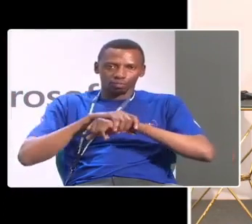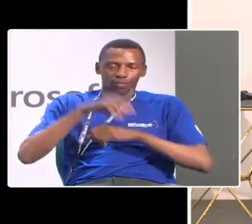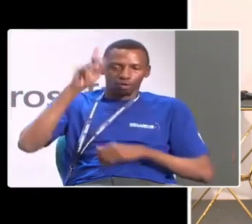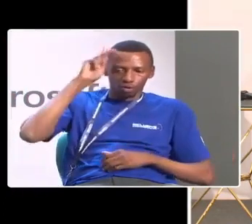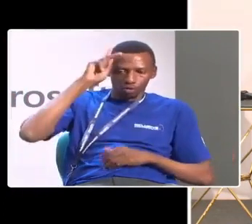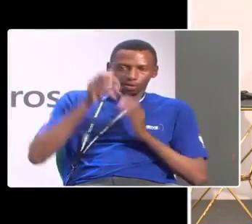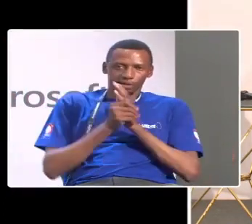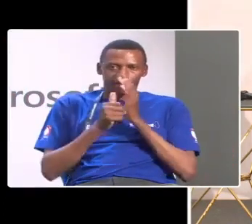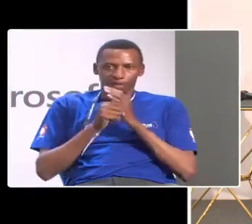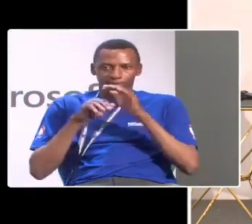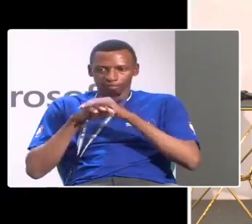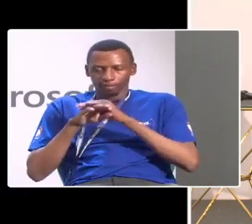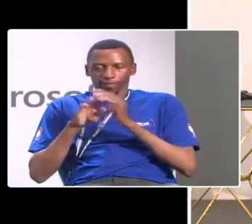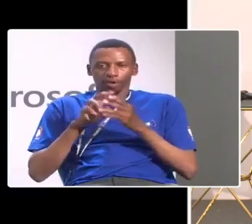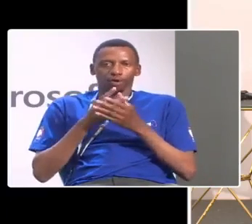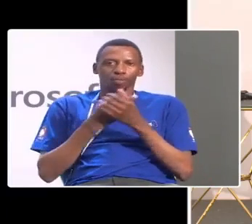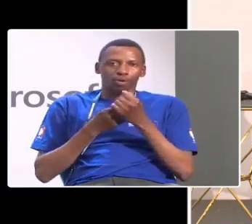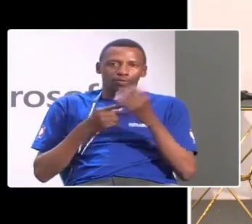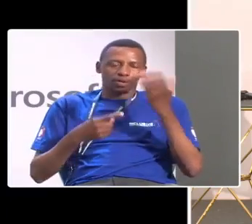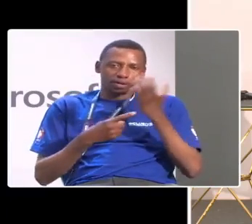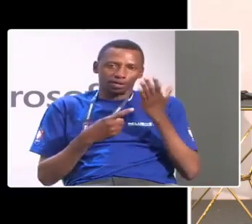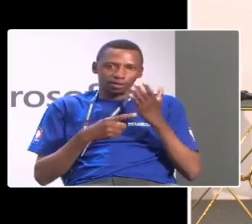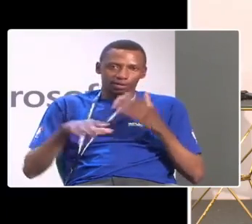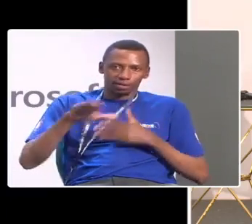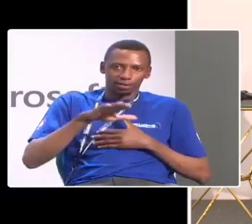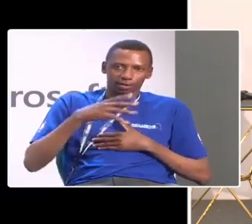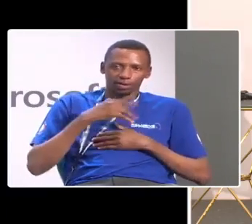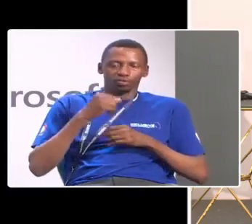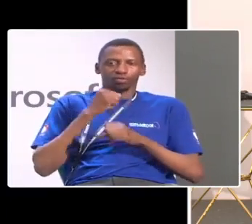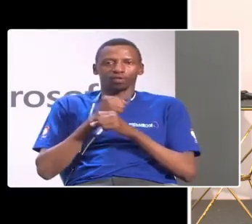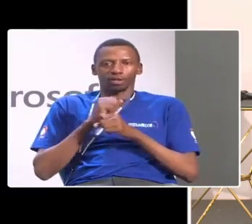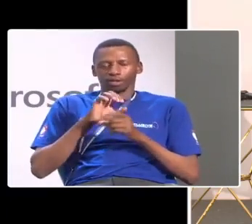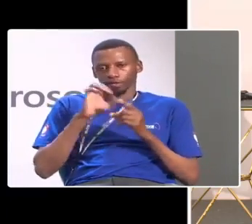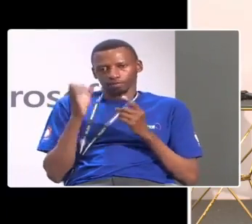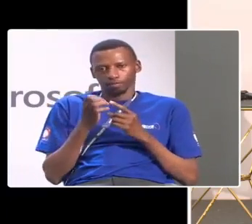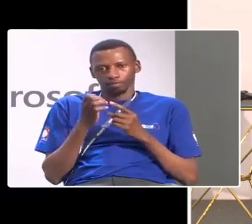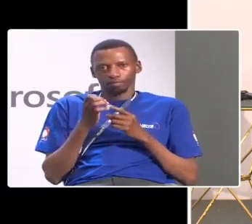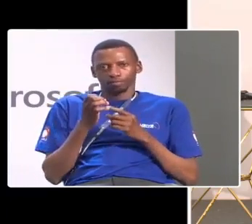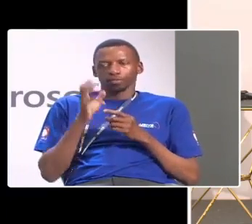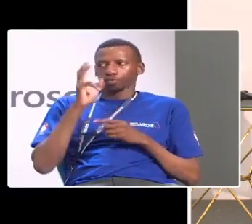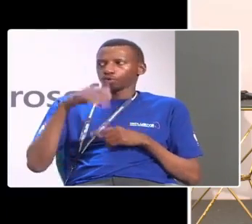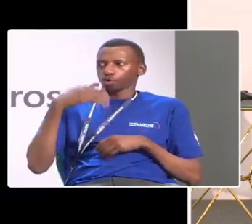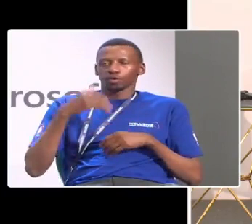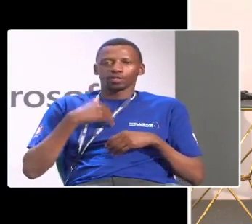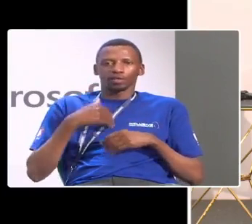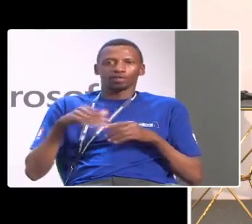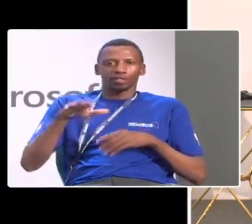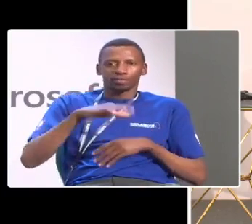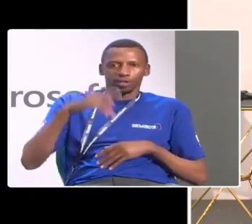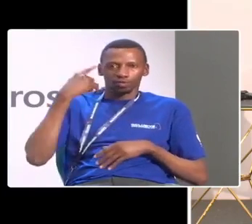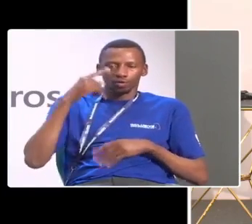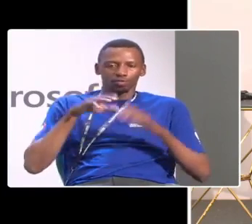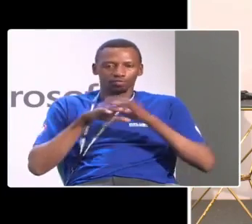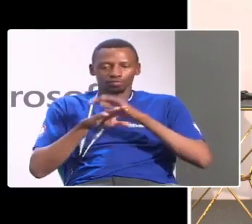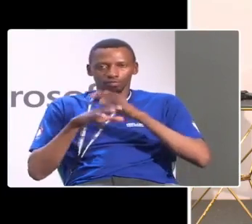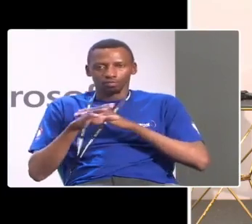accessibility, both in the digital space and within the built environment. So there will always be a space for accessibility professionals